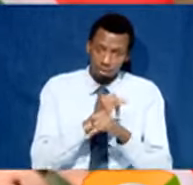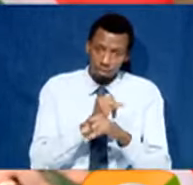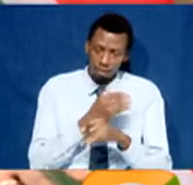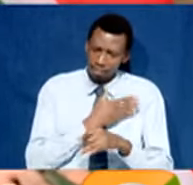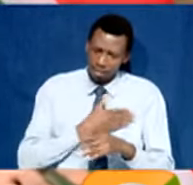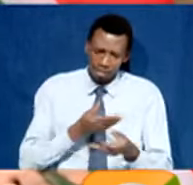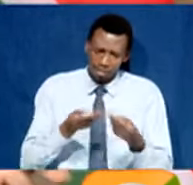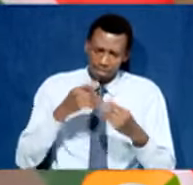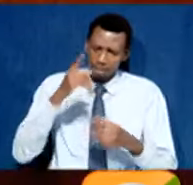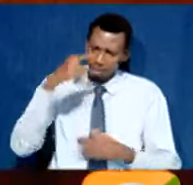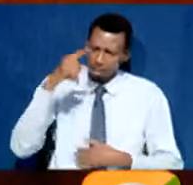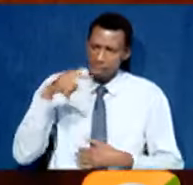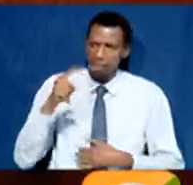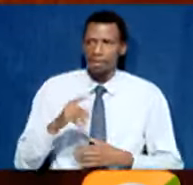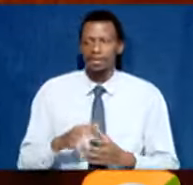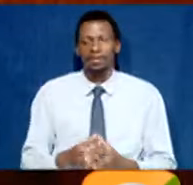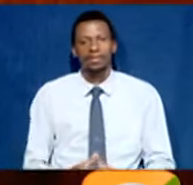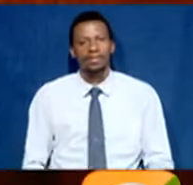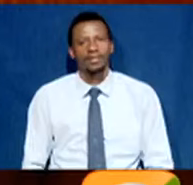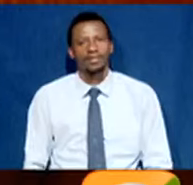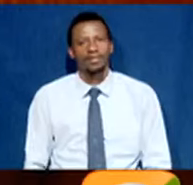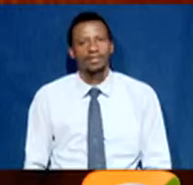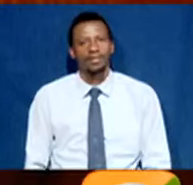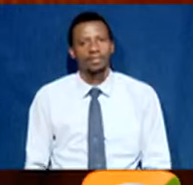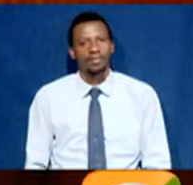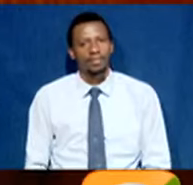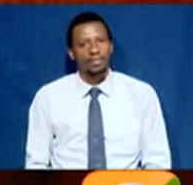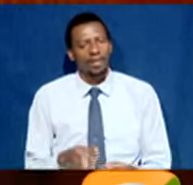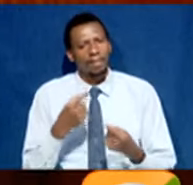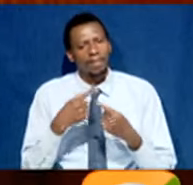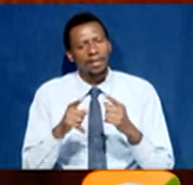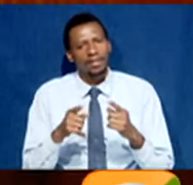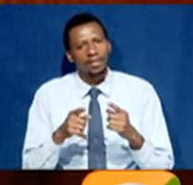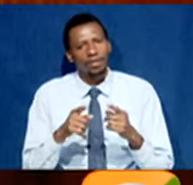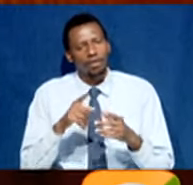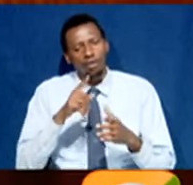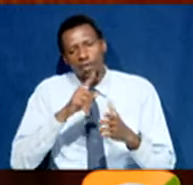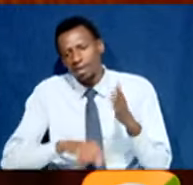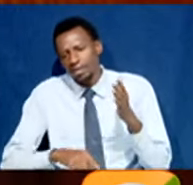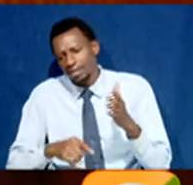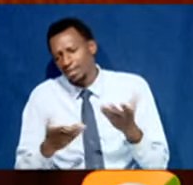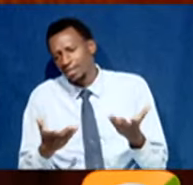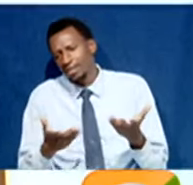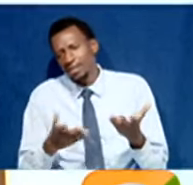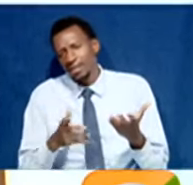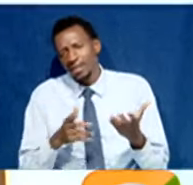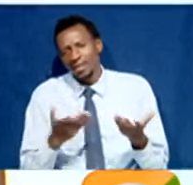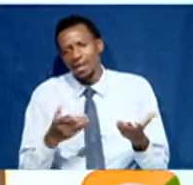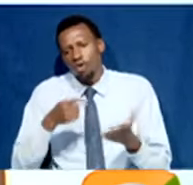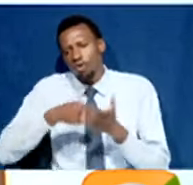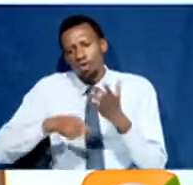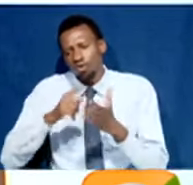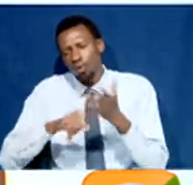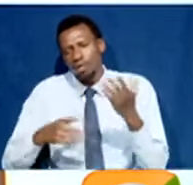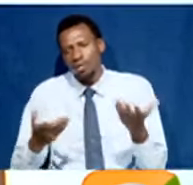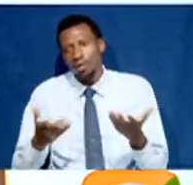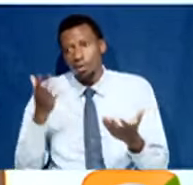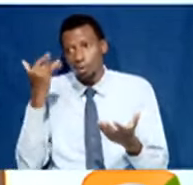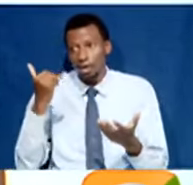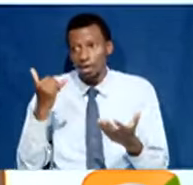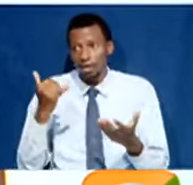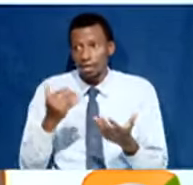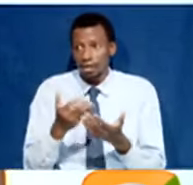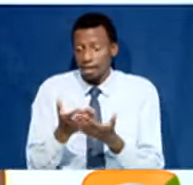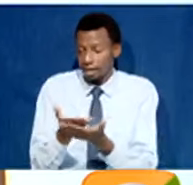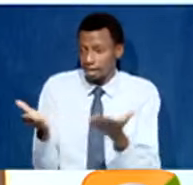some marks. Mr. President, the question is at what cost? At what cost, Mr. President? Because granted, the people told